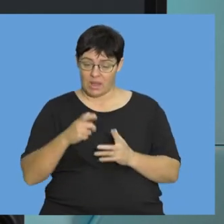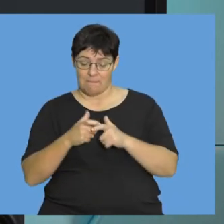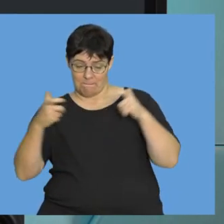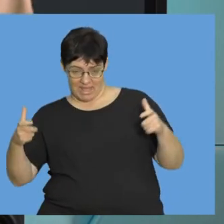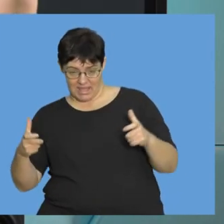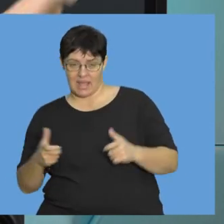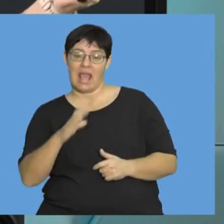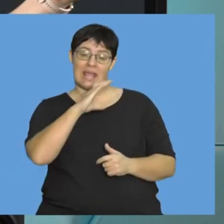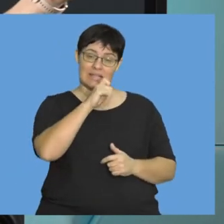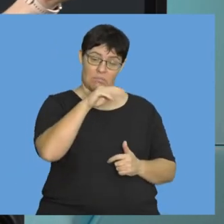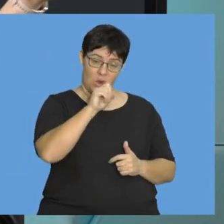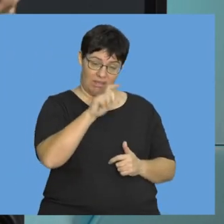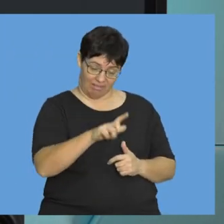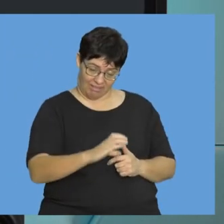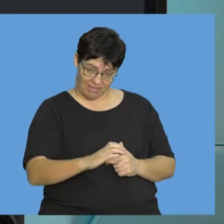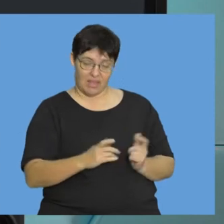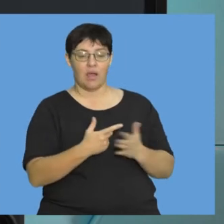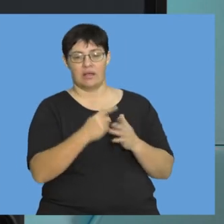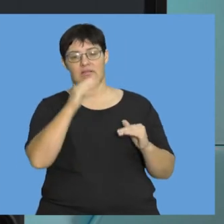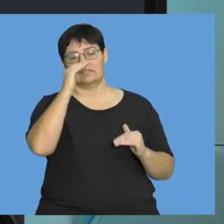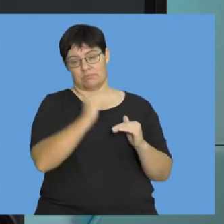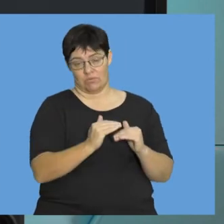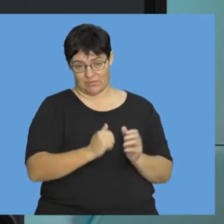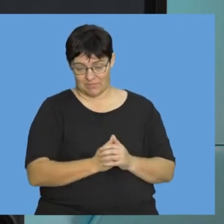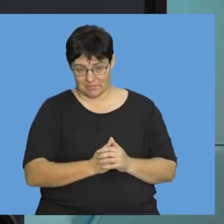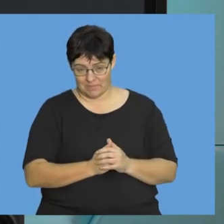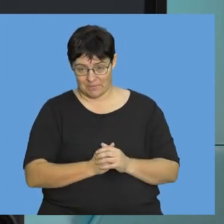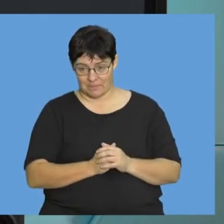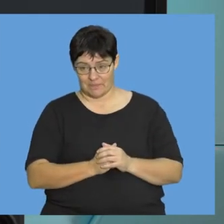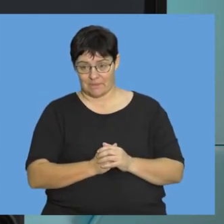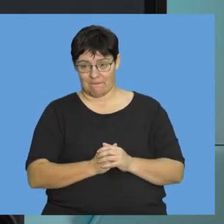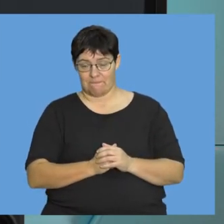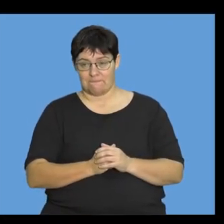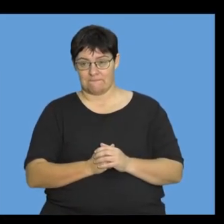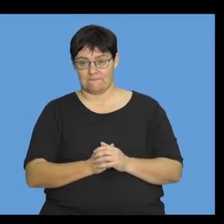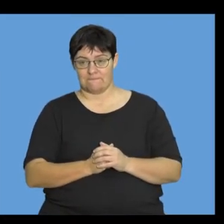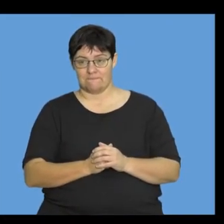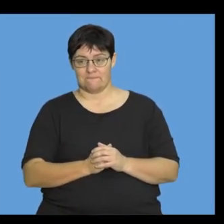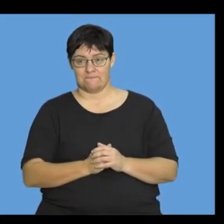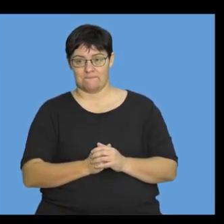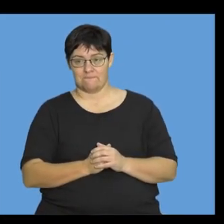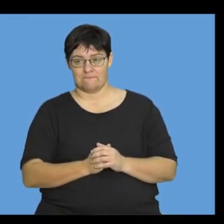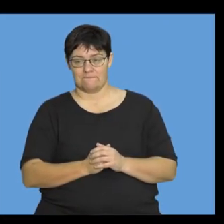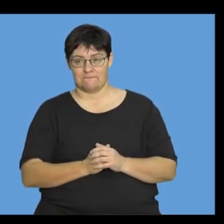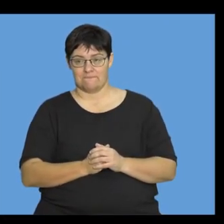So anabolic, make big. Catabolic, we make it into smaller pieces.